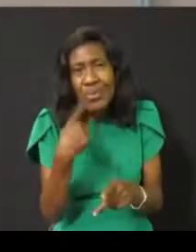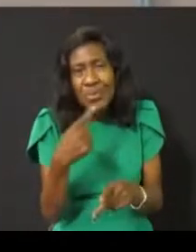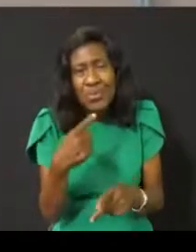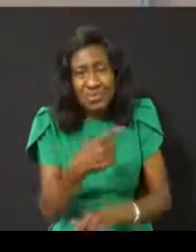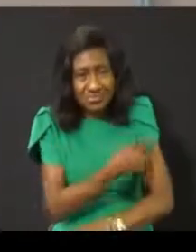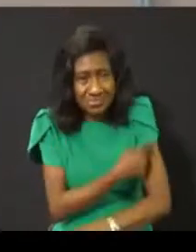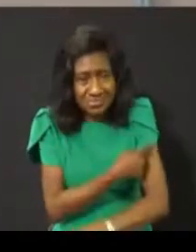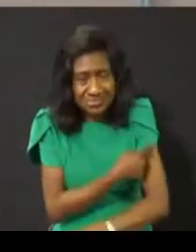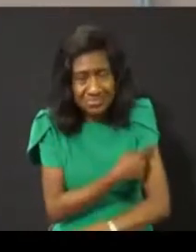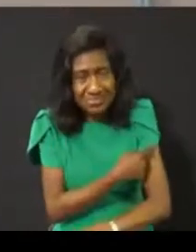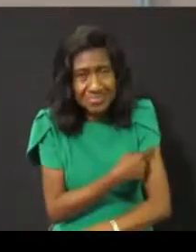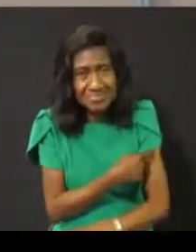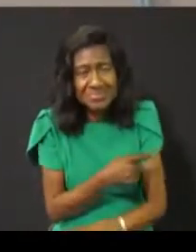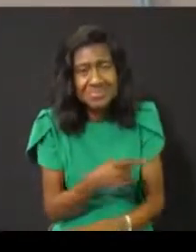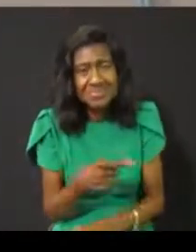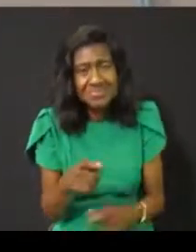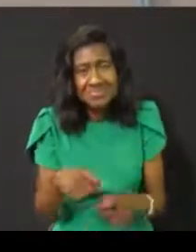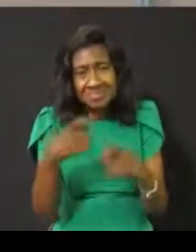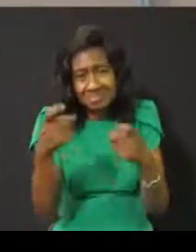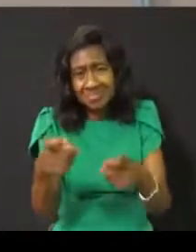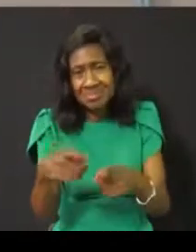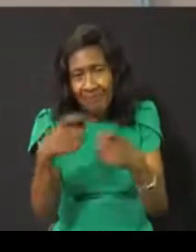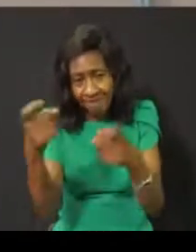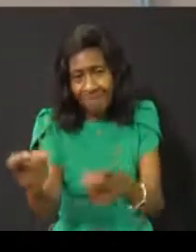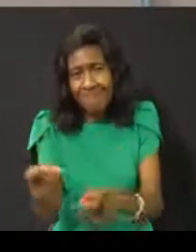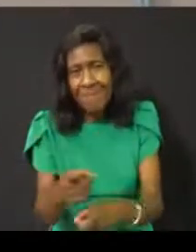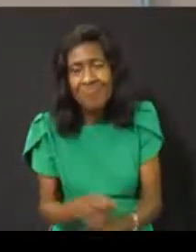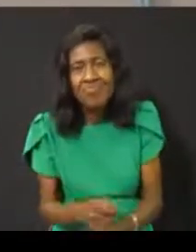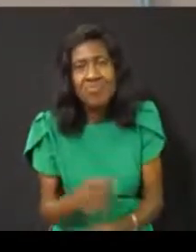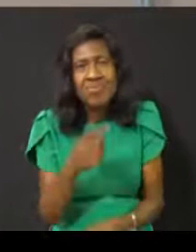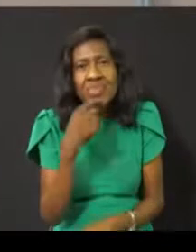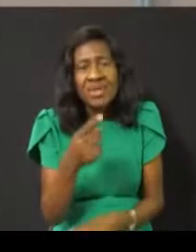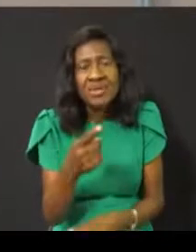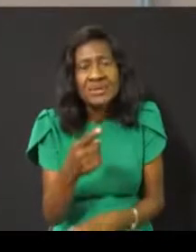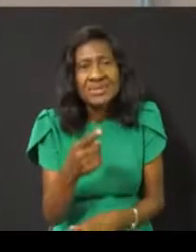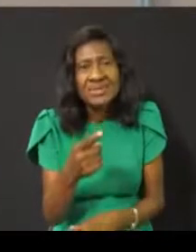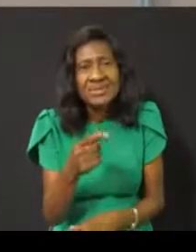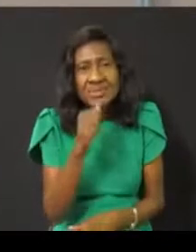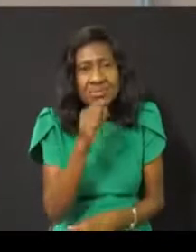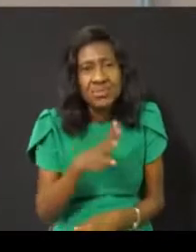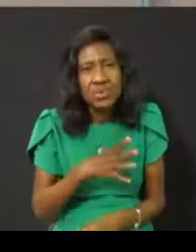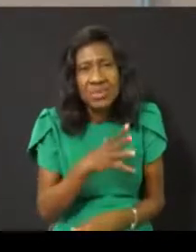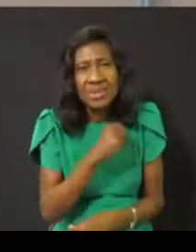vaccination goals. I can't thank them enough. Ladies and gentlemen, while